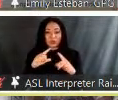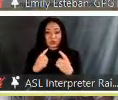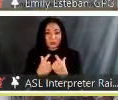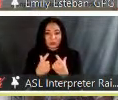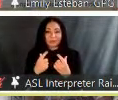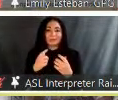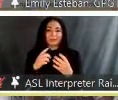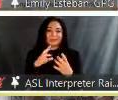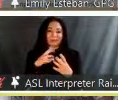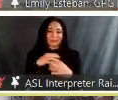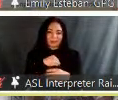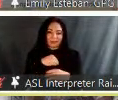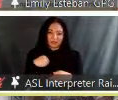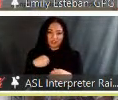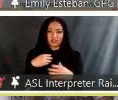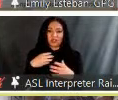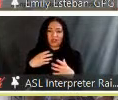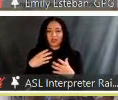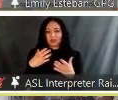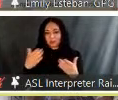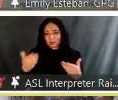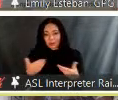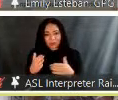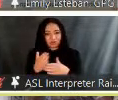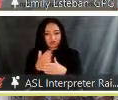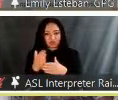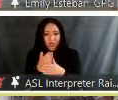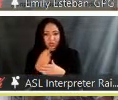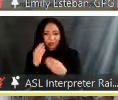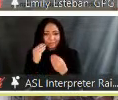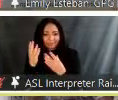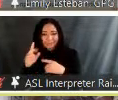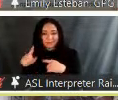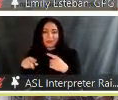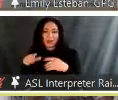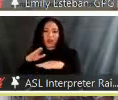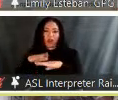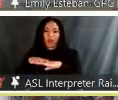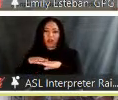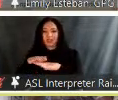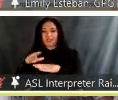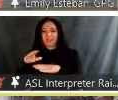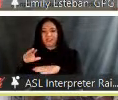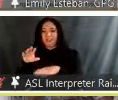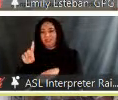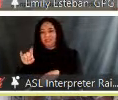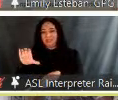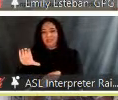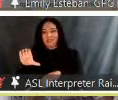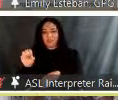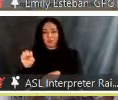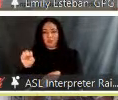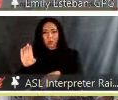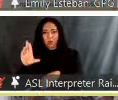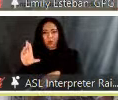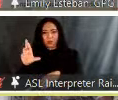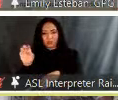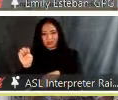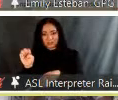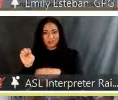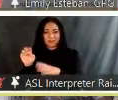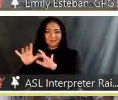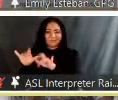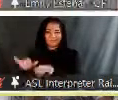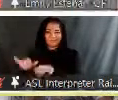on today's agenda items in discourse also for another hour after the meeting. I would also encourage